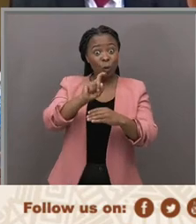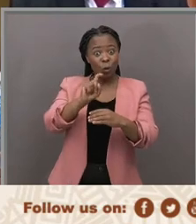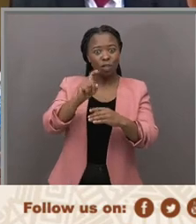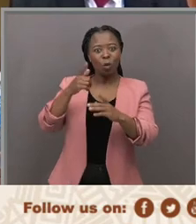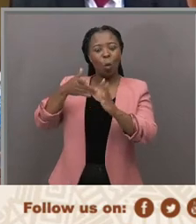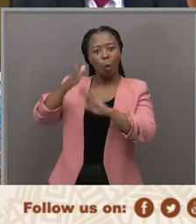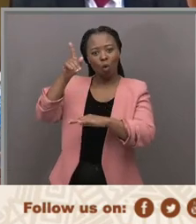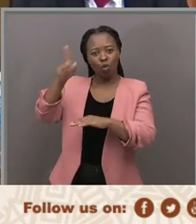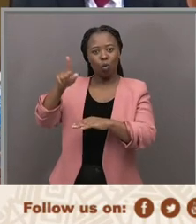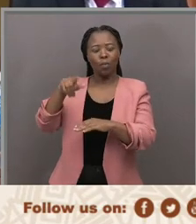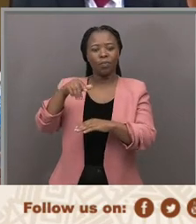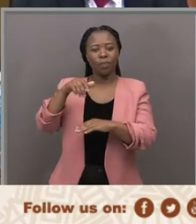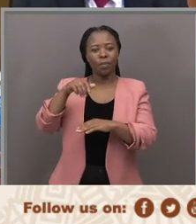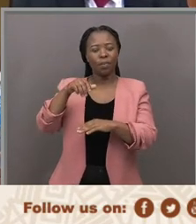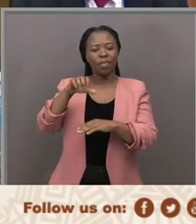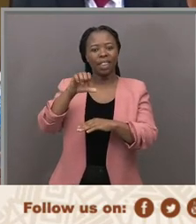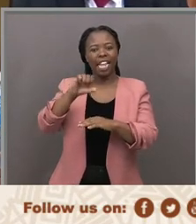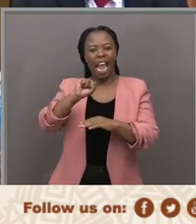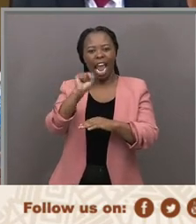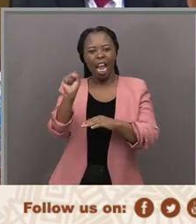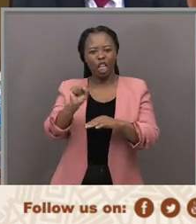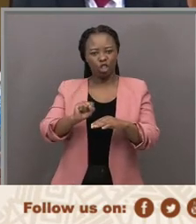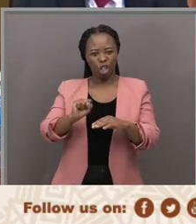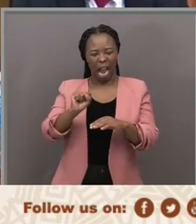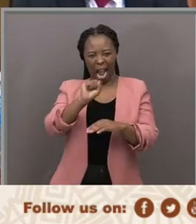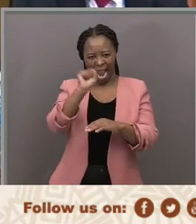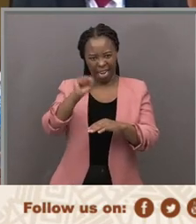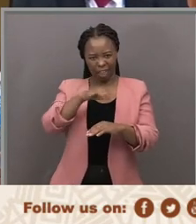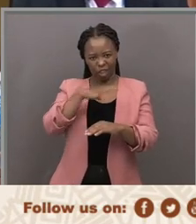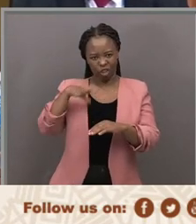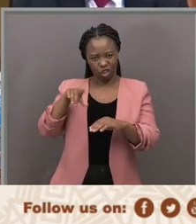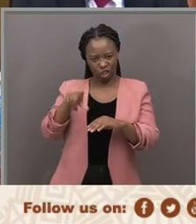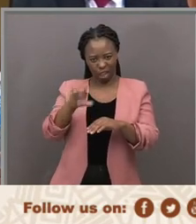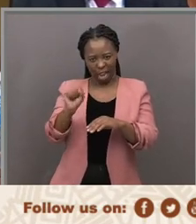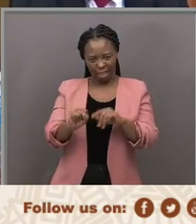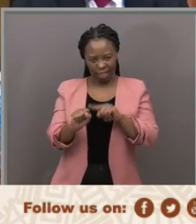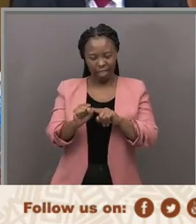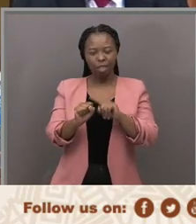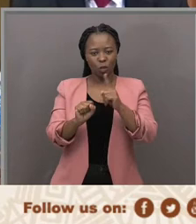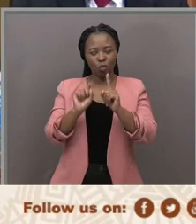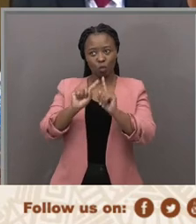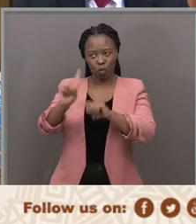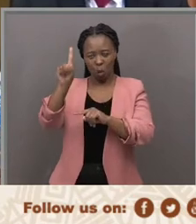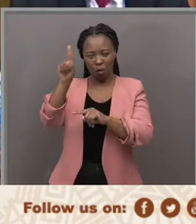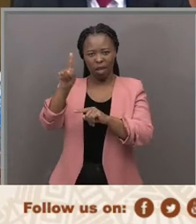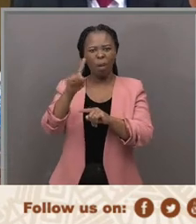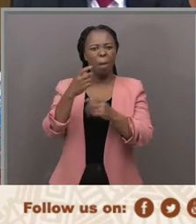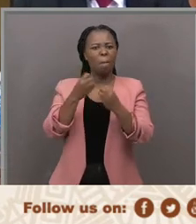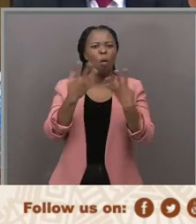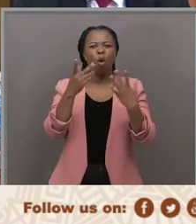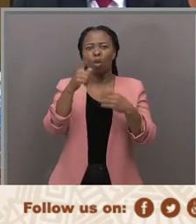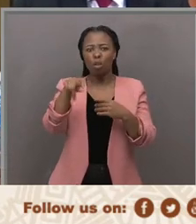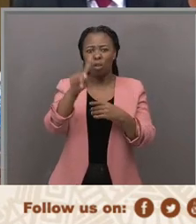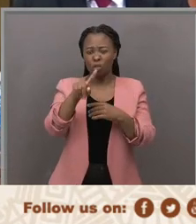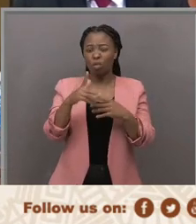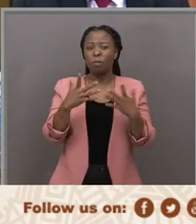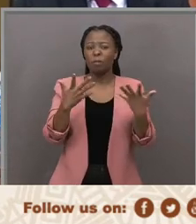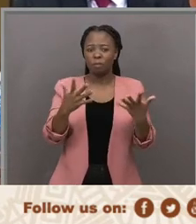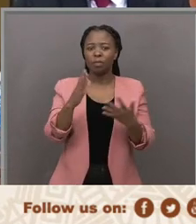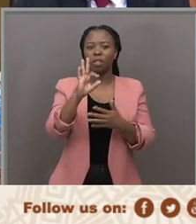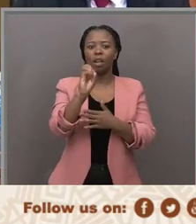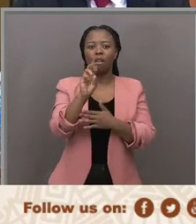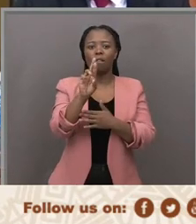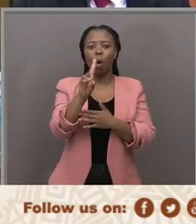in Asia that was doing everything to get this investment. Those of you who don't know, Ford has moved out